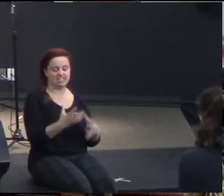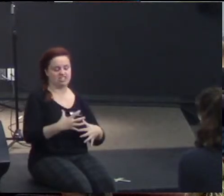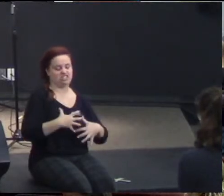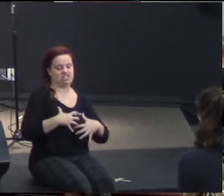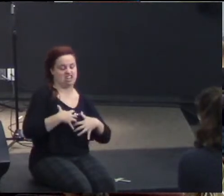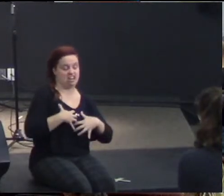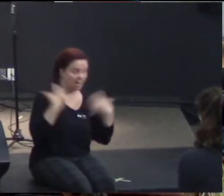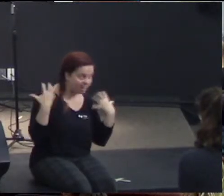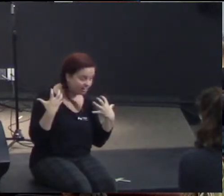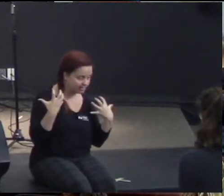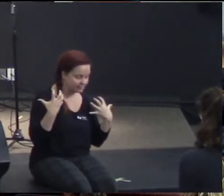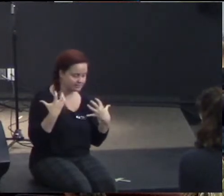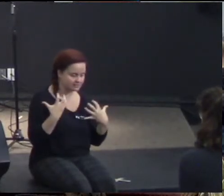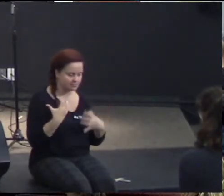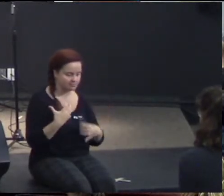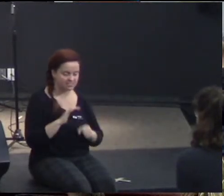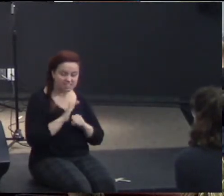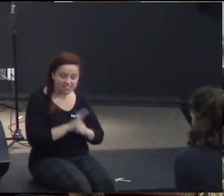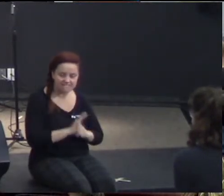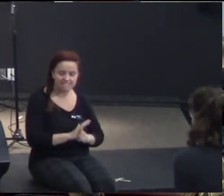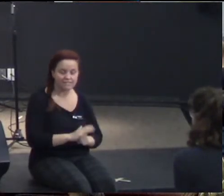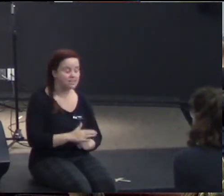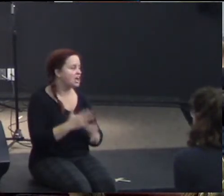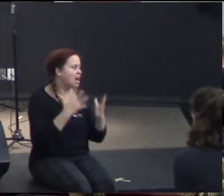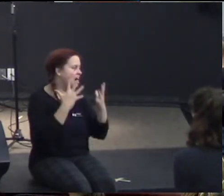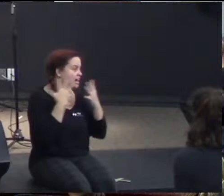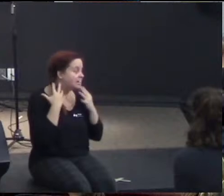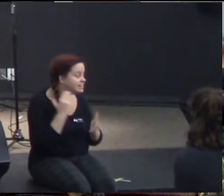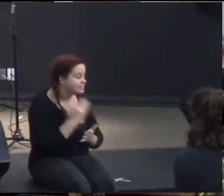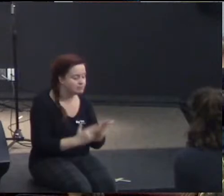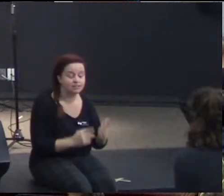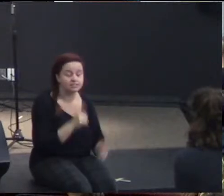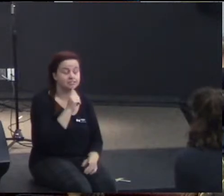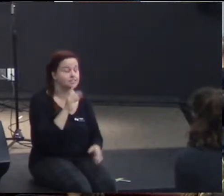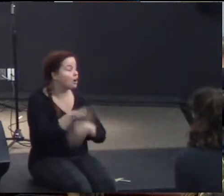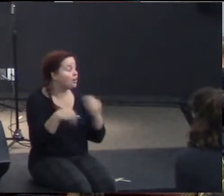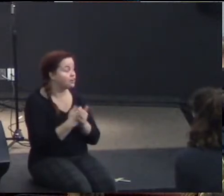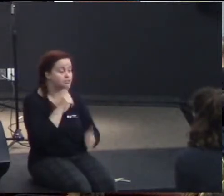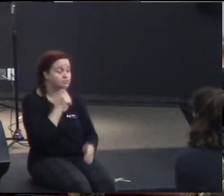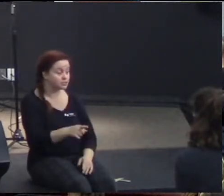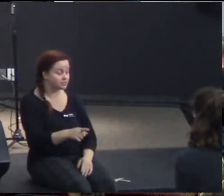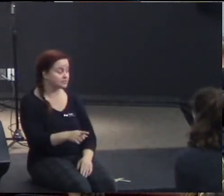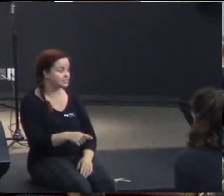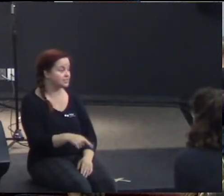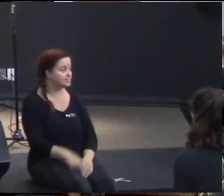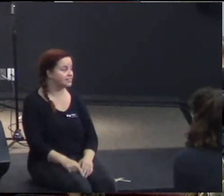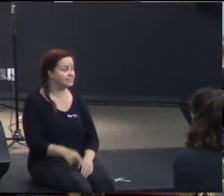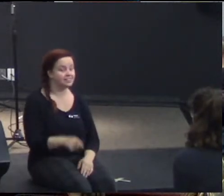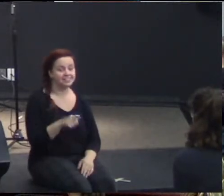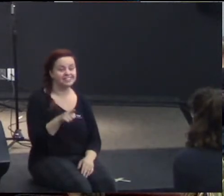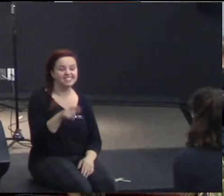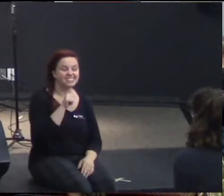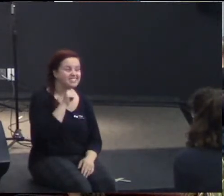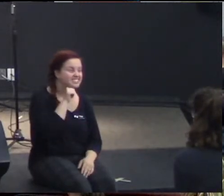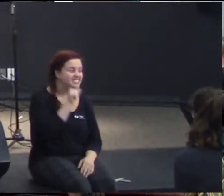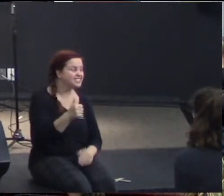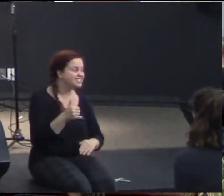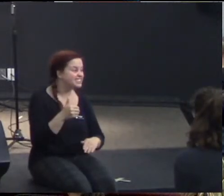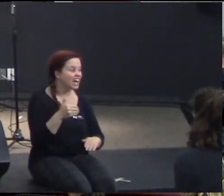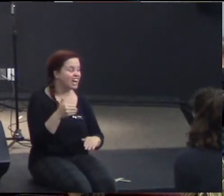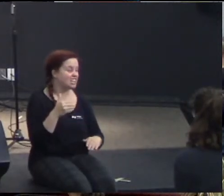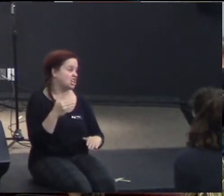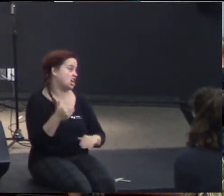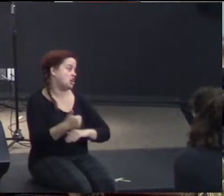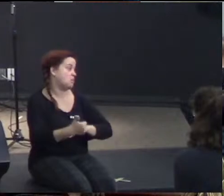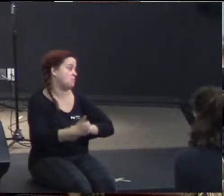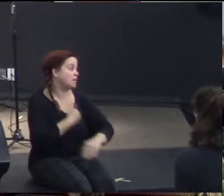intensity. It's the sad part is it's all true. She's not making an accusation that's not right on